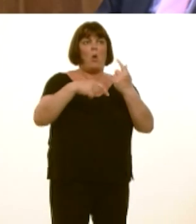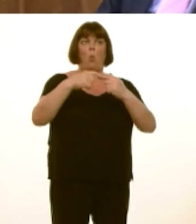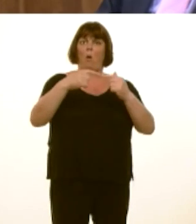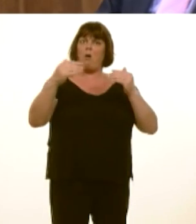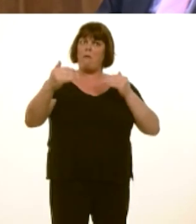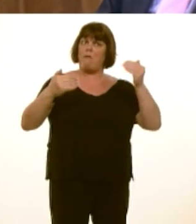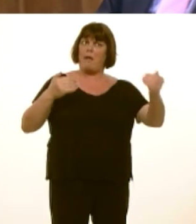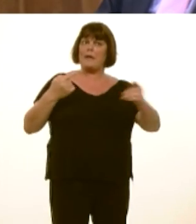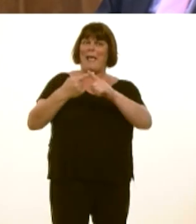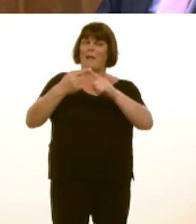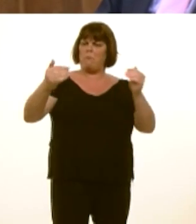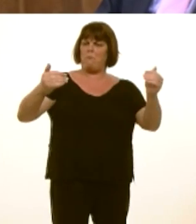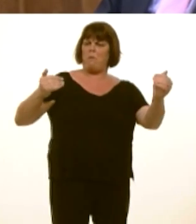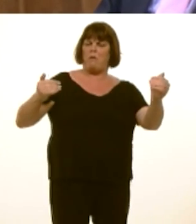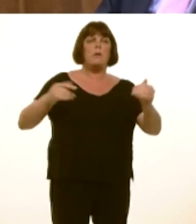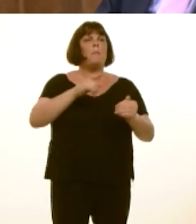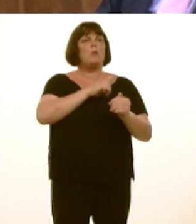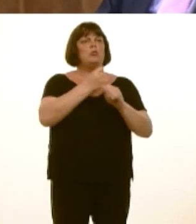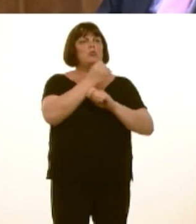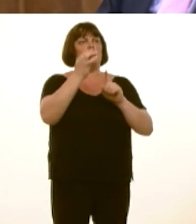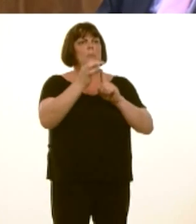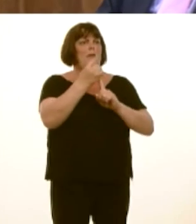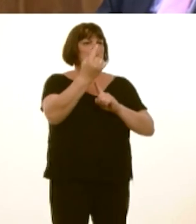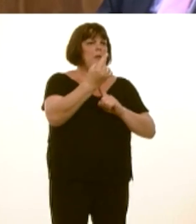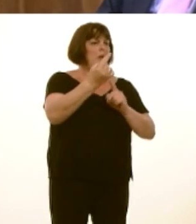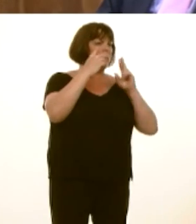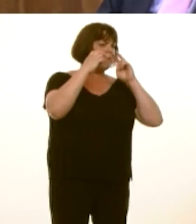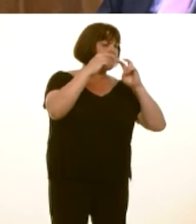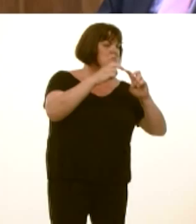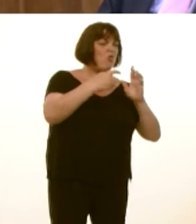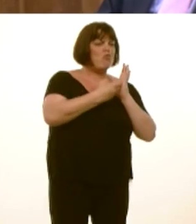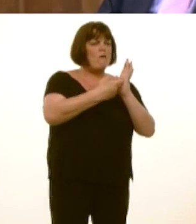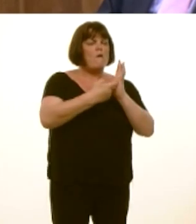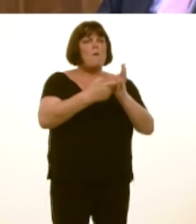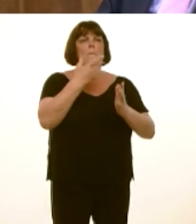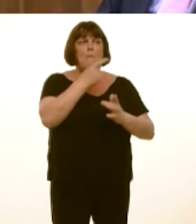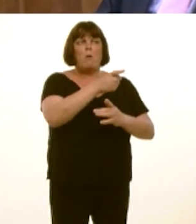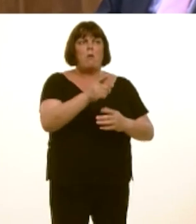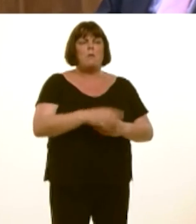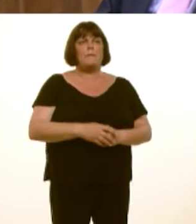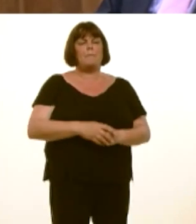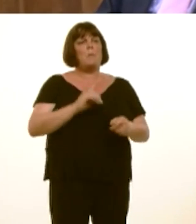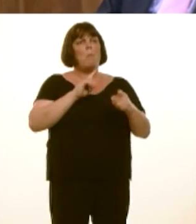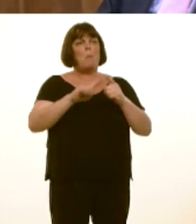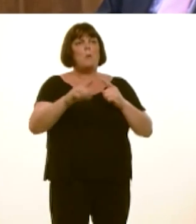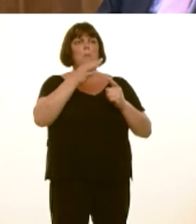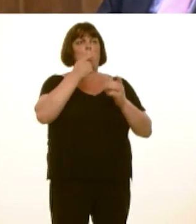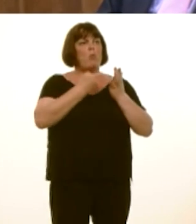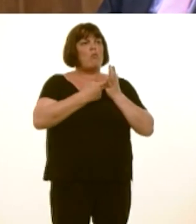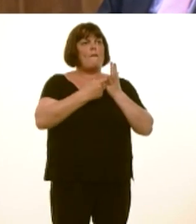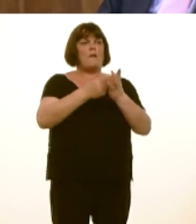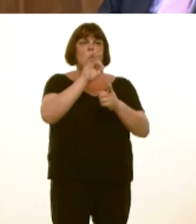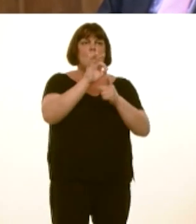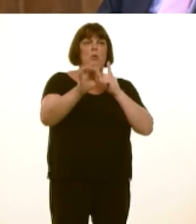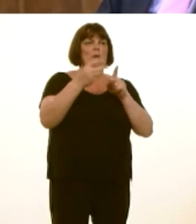that is that GPs are being vigilant in referring people. The vast majority of people who are referred to specialist